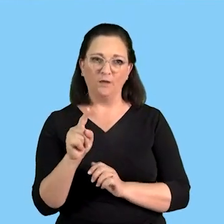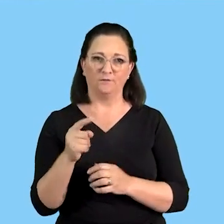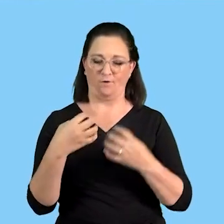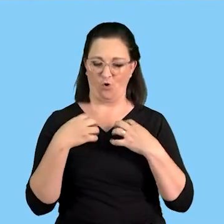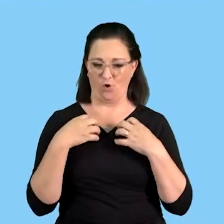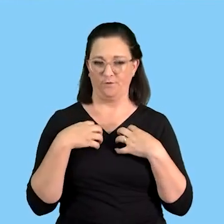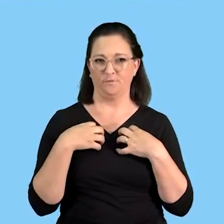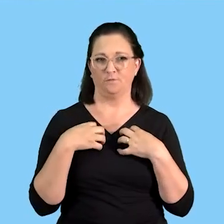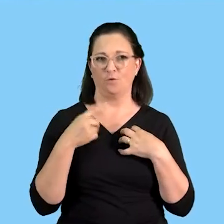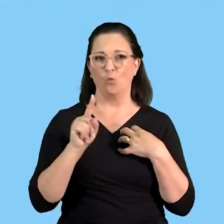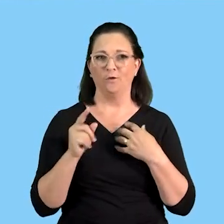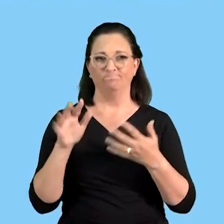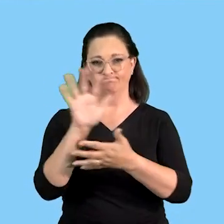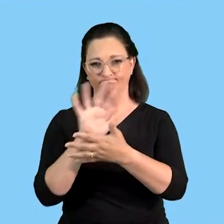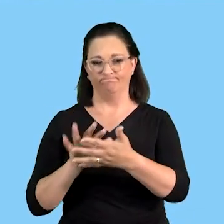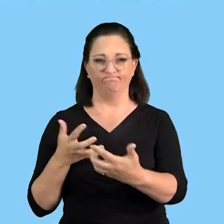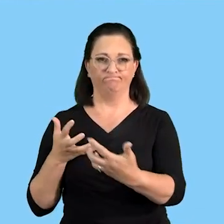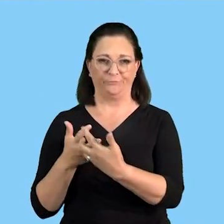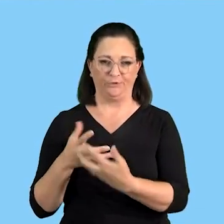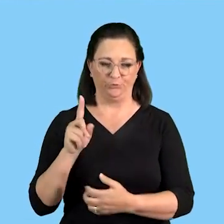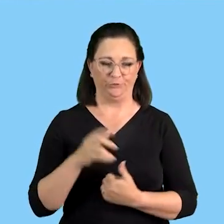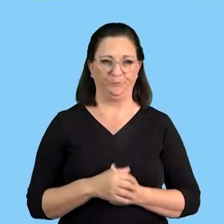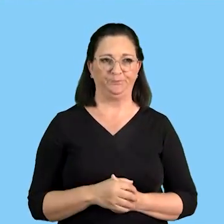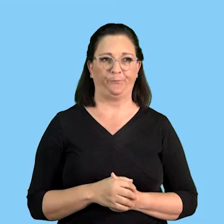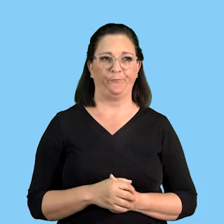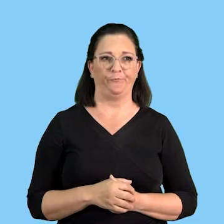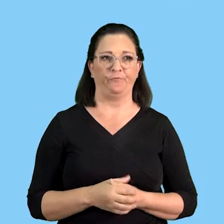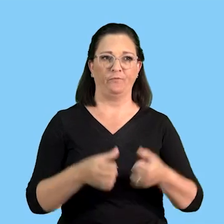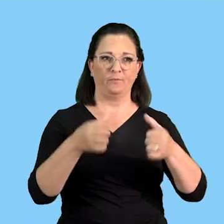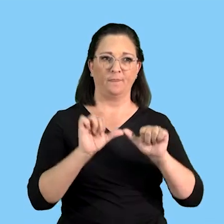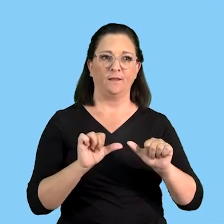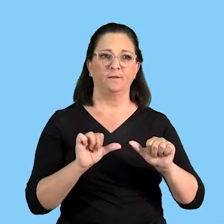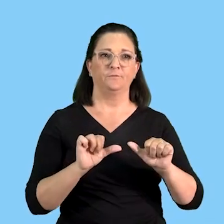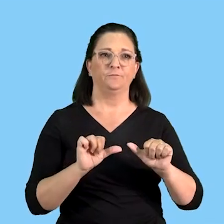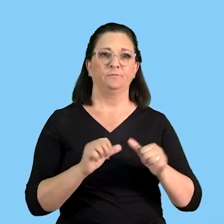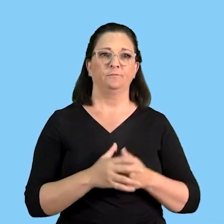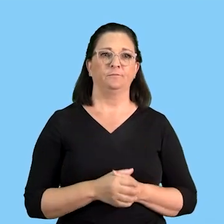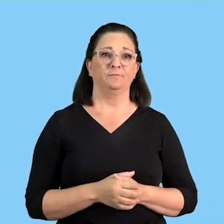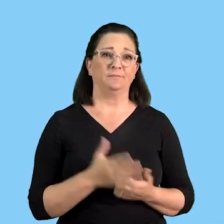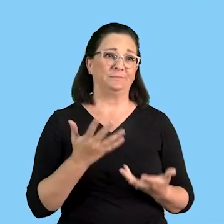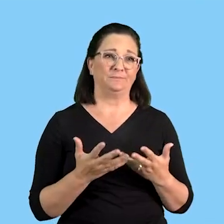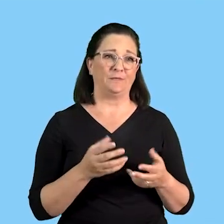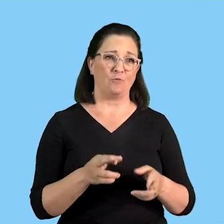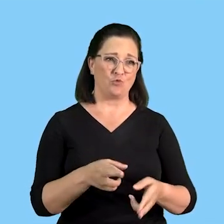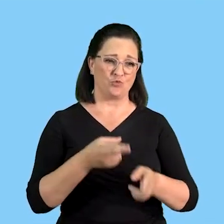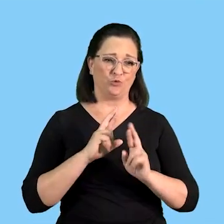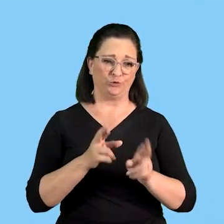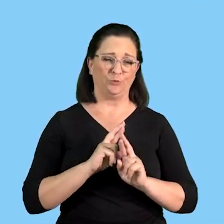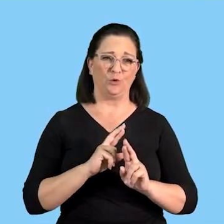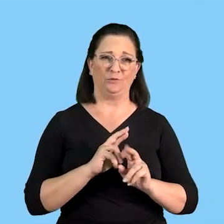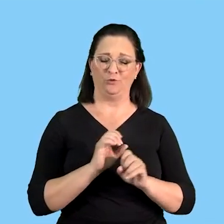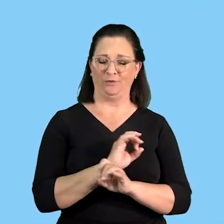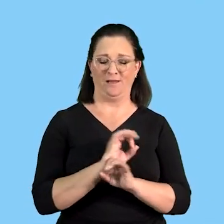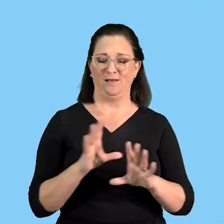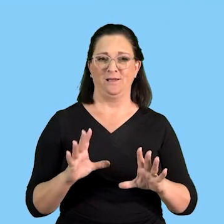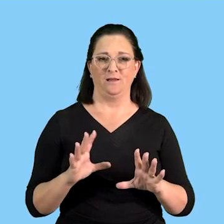form of ownership that would be applicable to a scenario. Then, learners provide unclear, again,